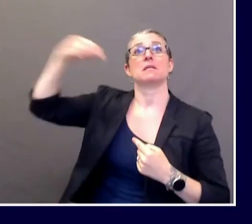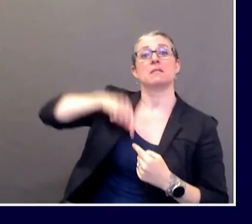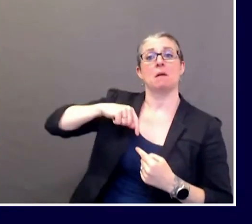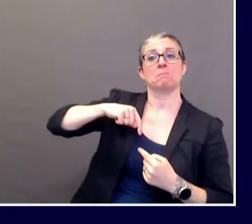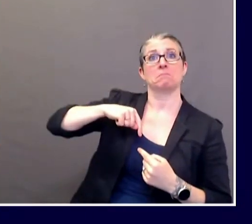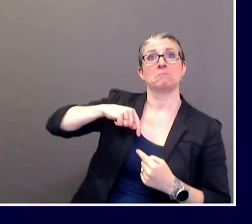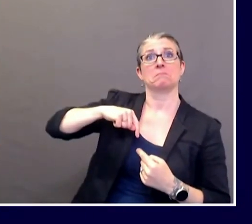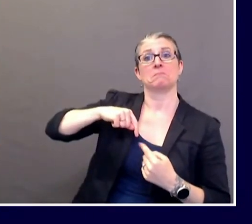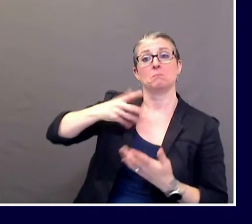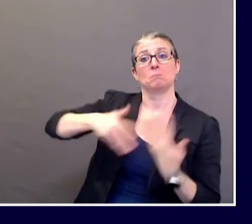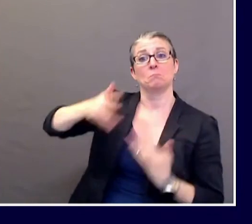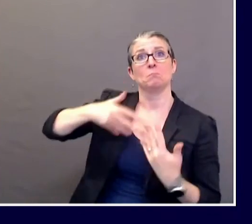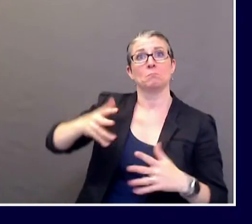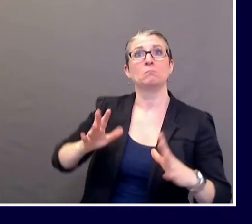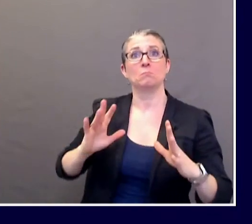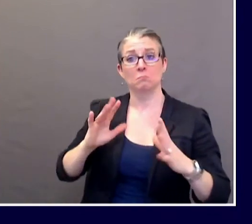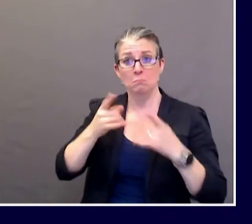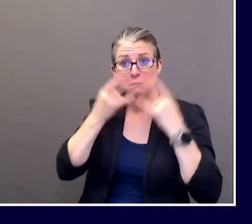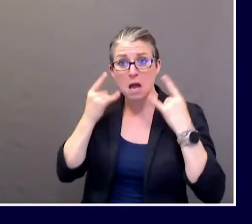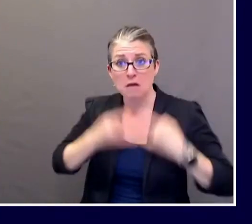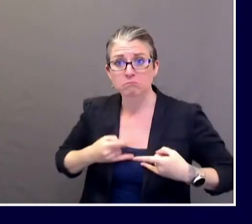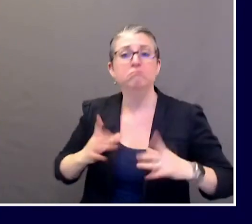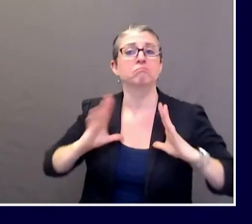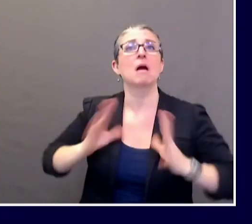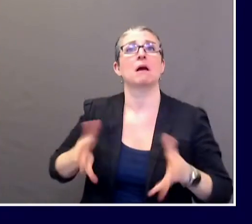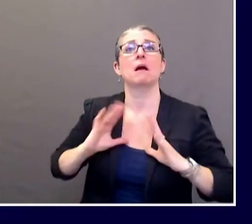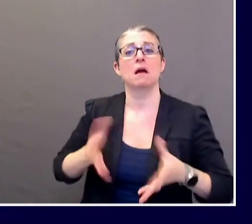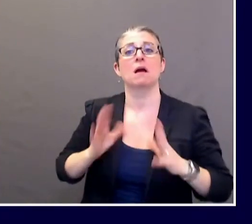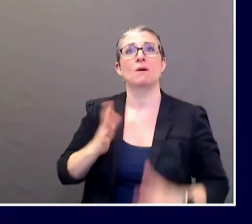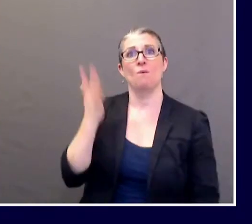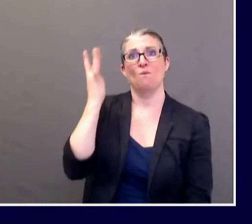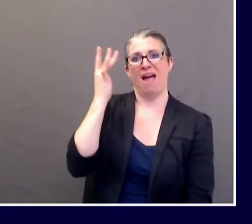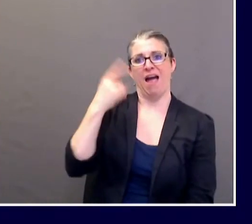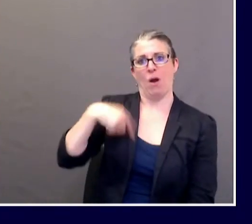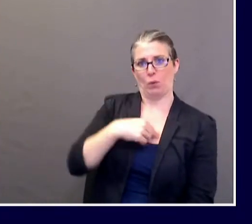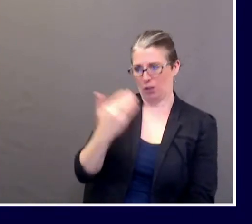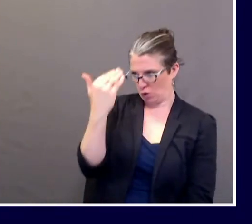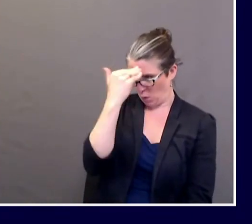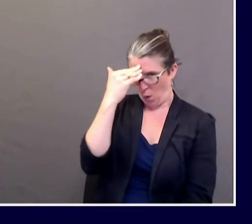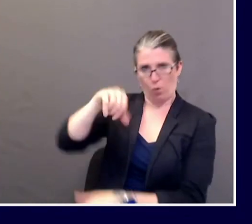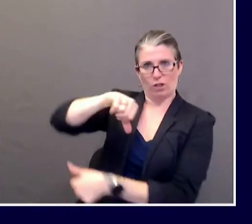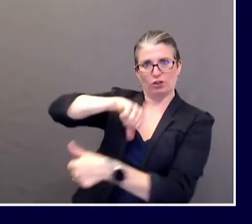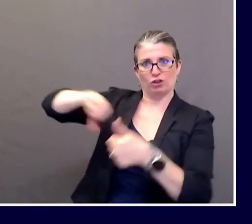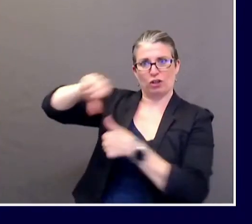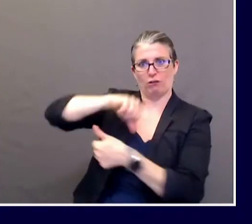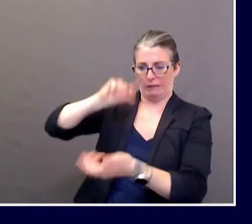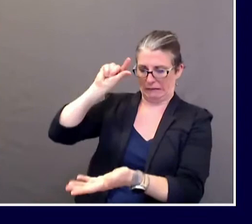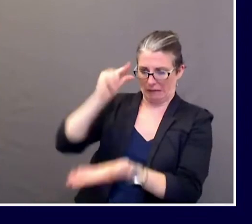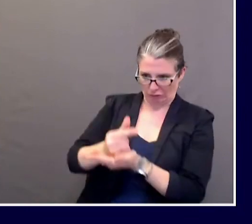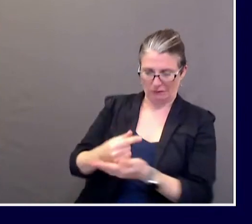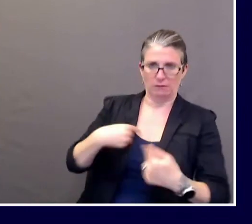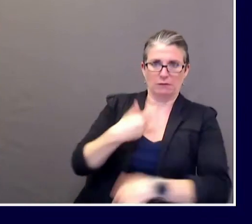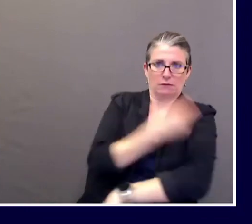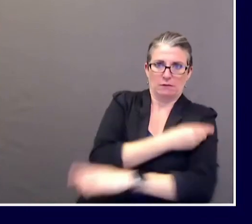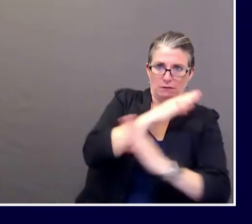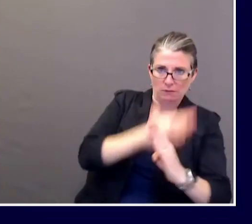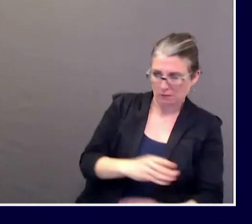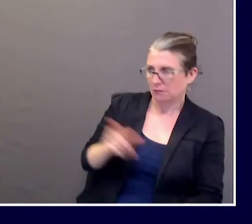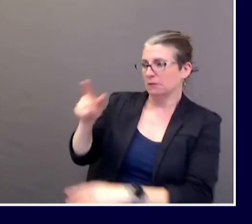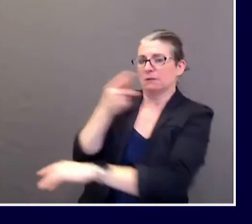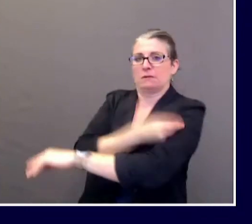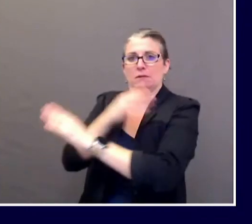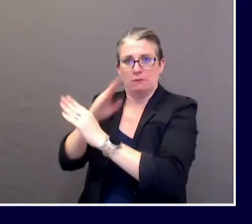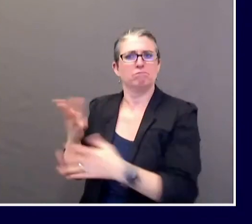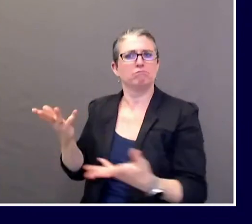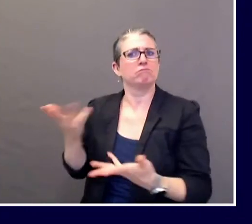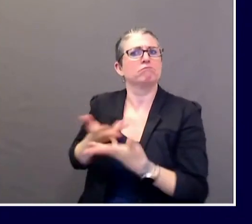different. You also have the element that people come in and out of workplaces, not all, but some. So I think for right now, Amy, we're not moving